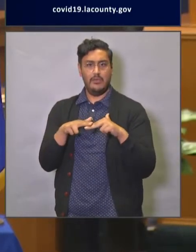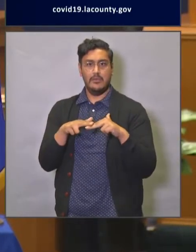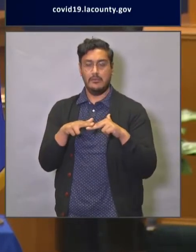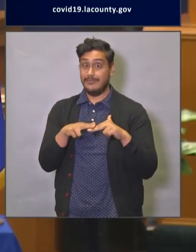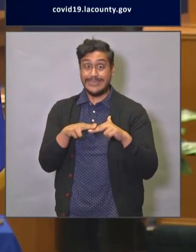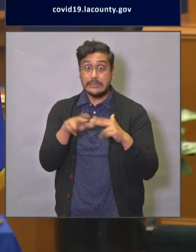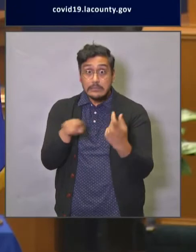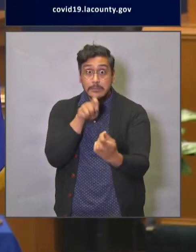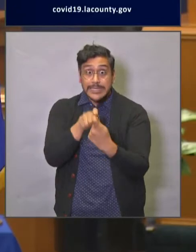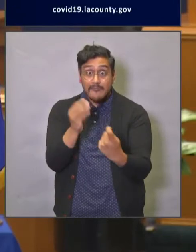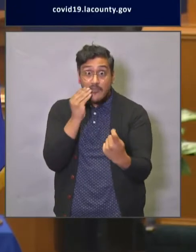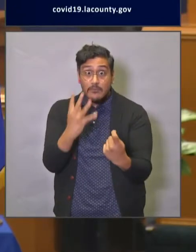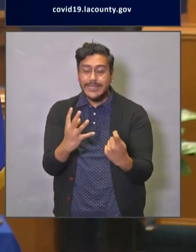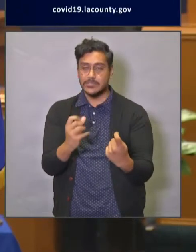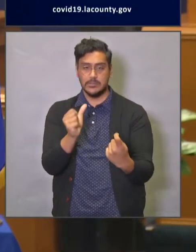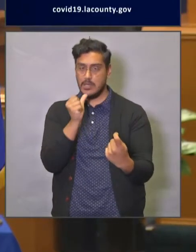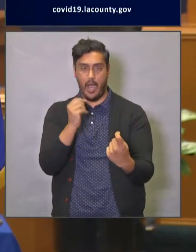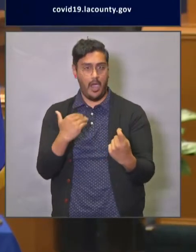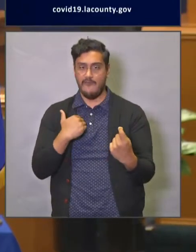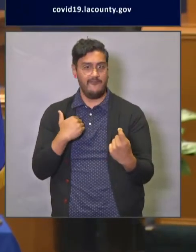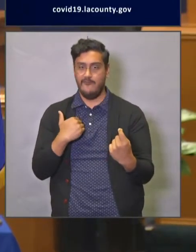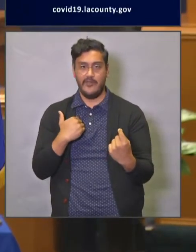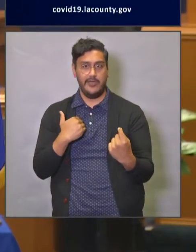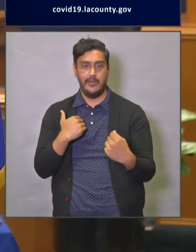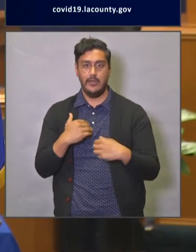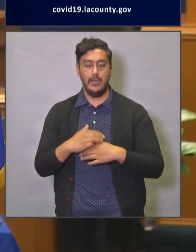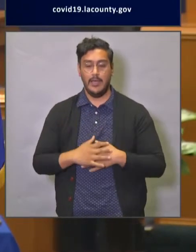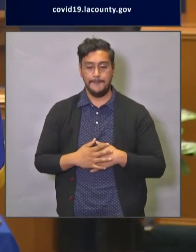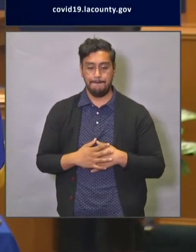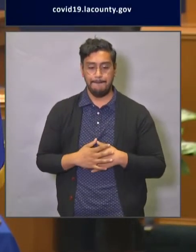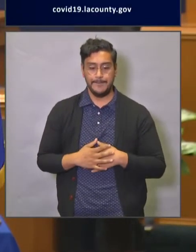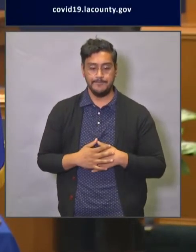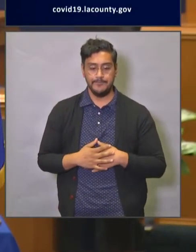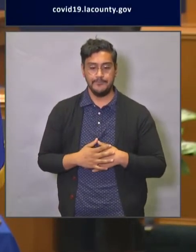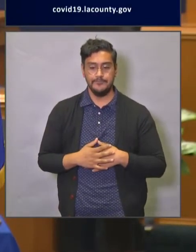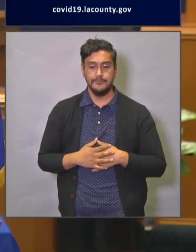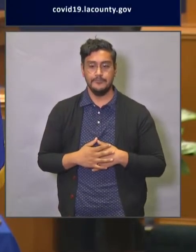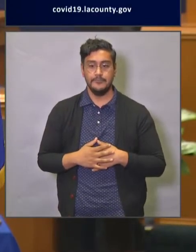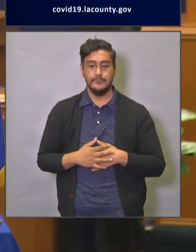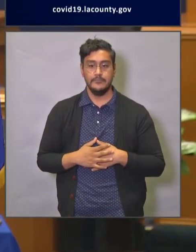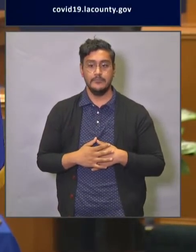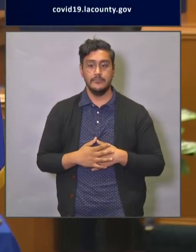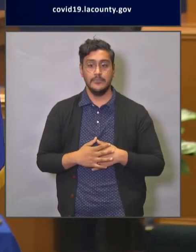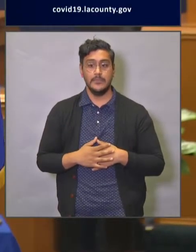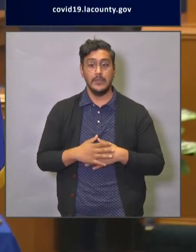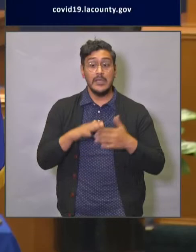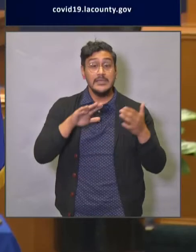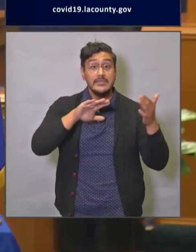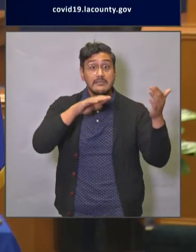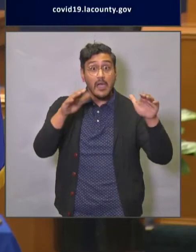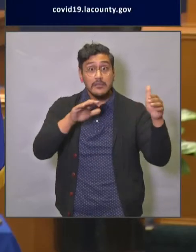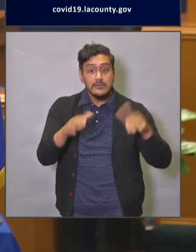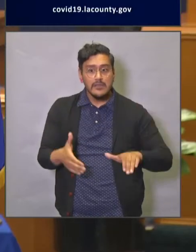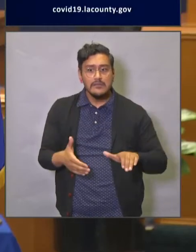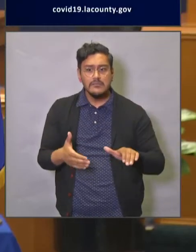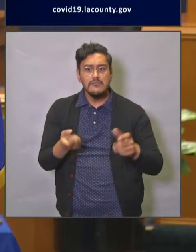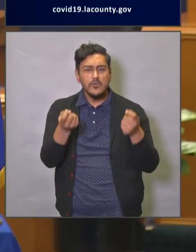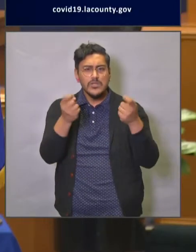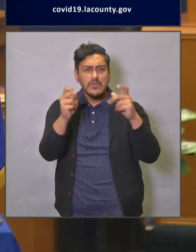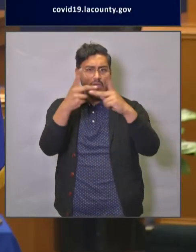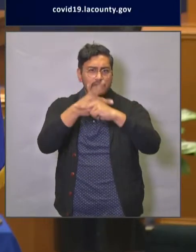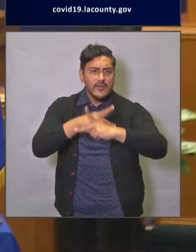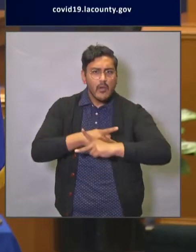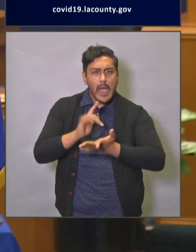the recent cases. We do on all deaths. We really do try to at some point get through the medical record